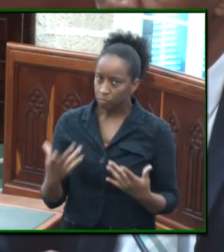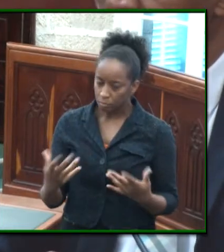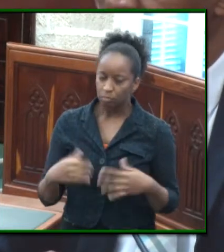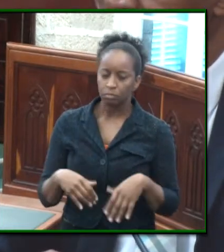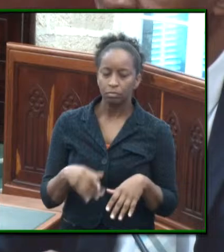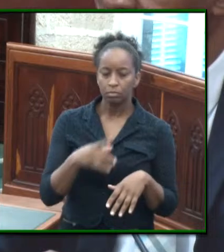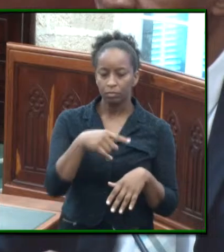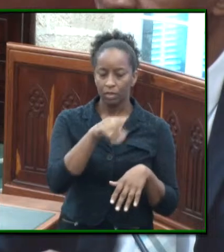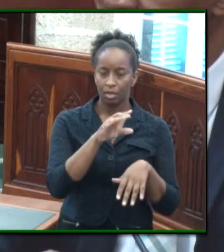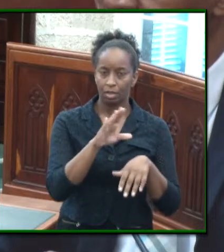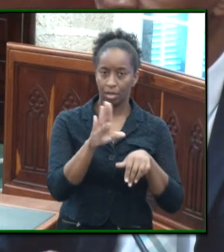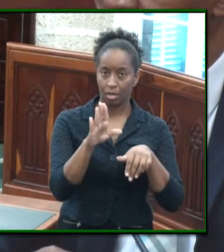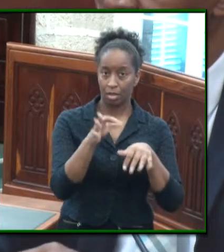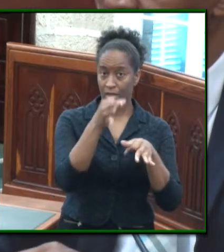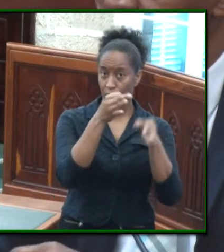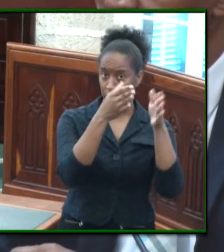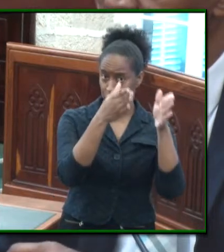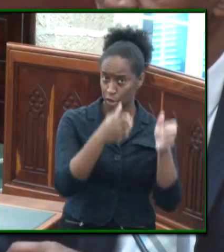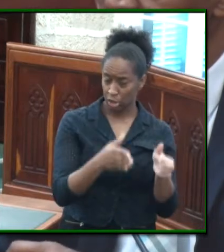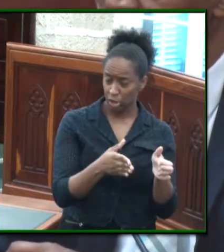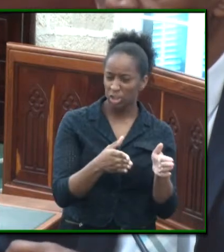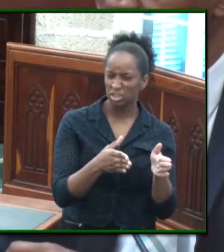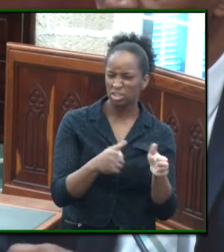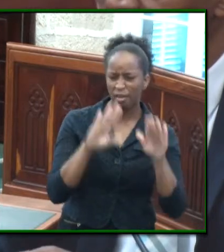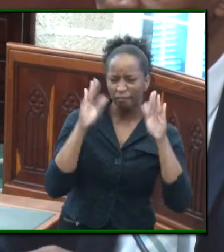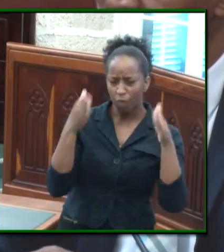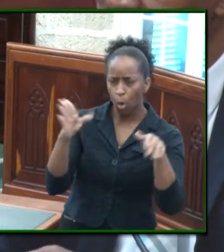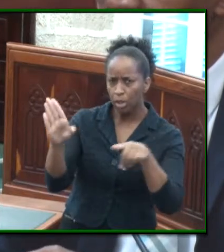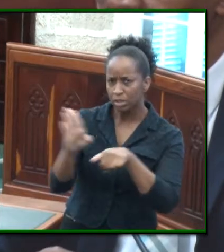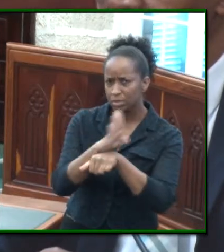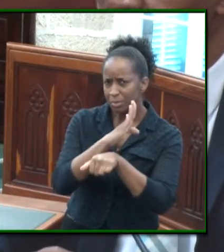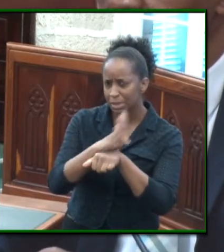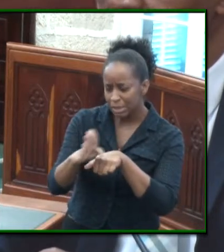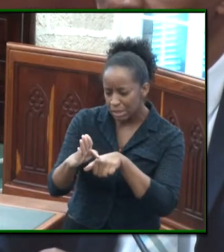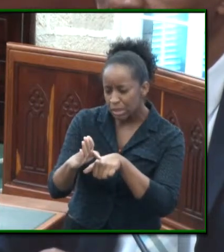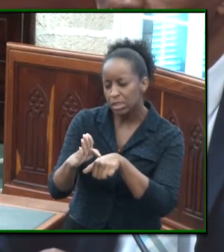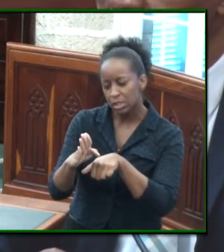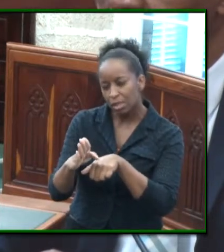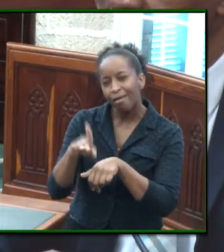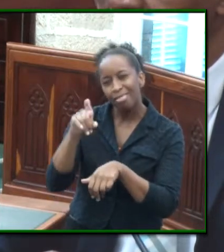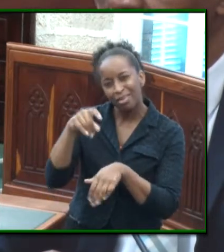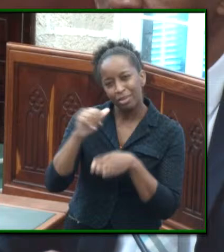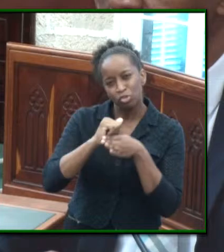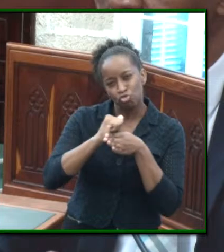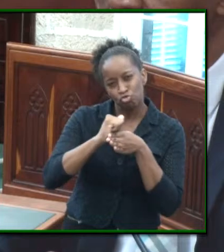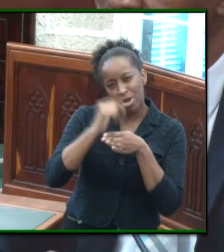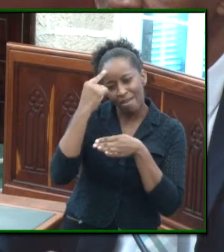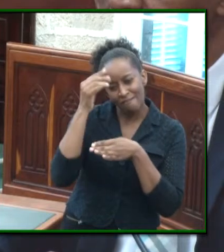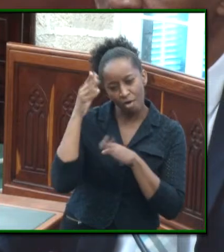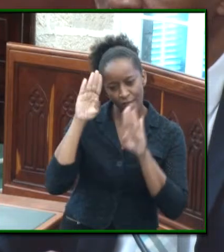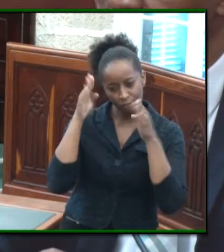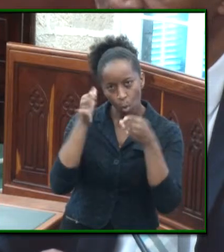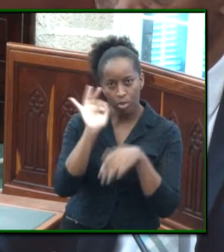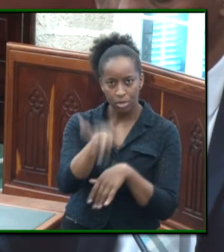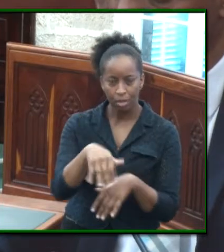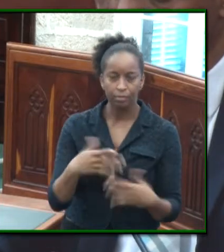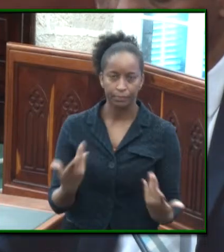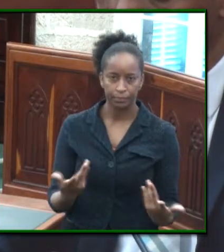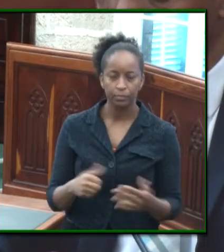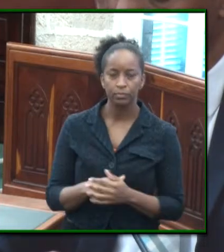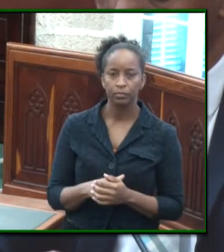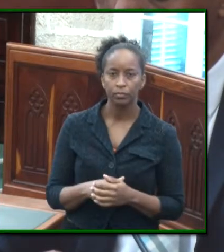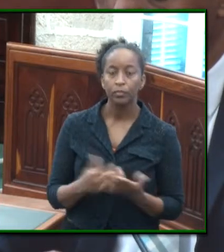dentist and well understands the concept of specialization. Because if a person who is